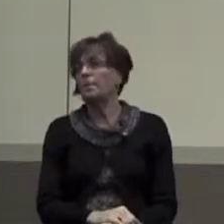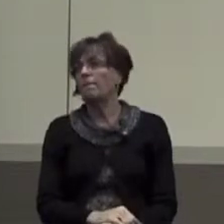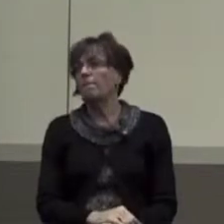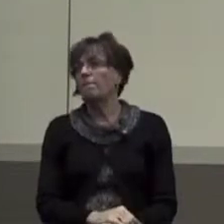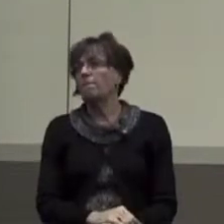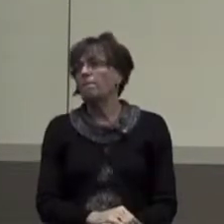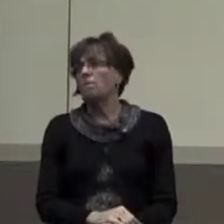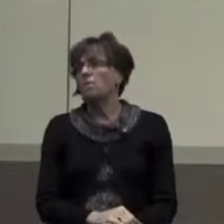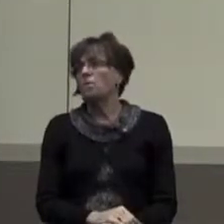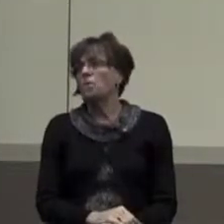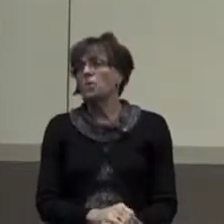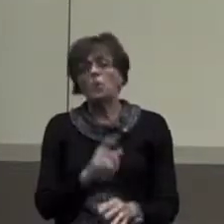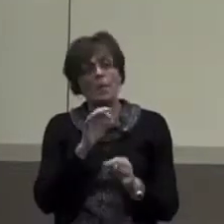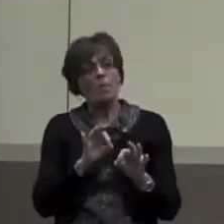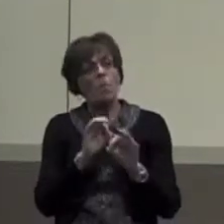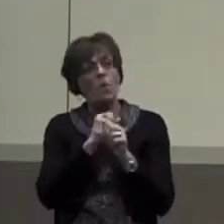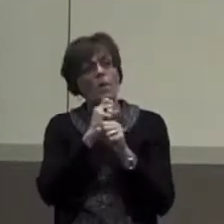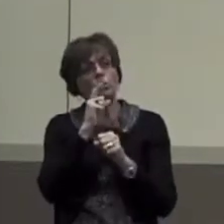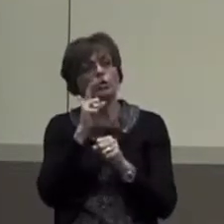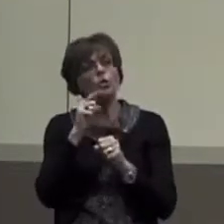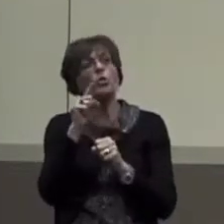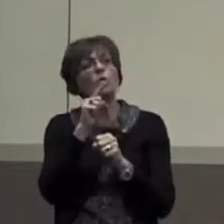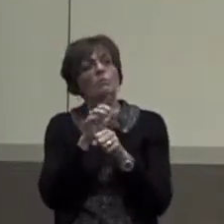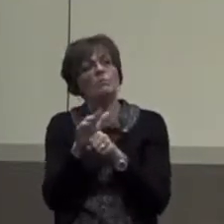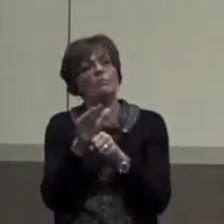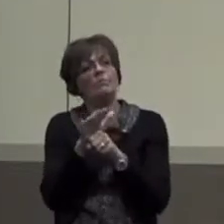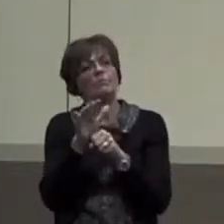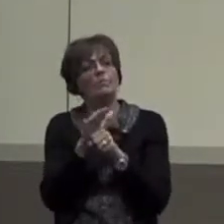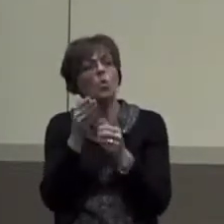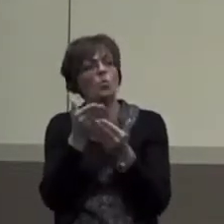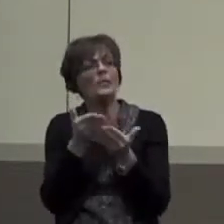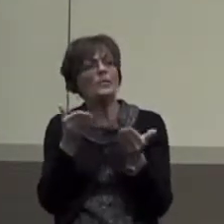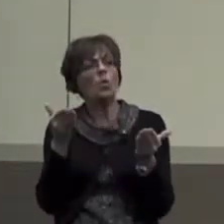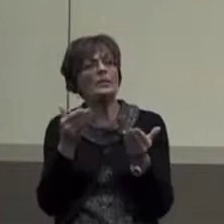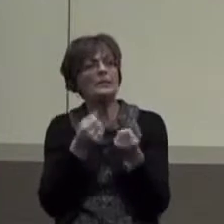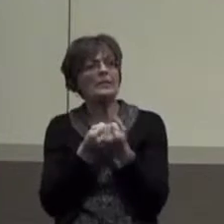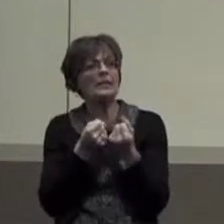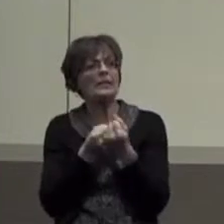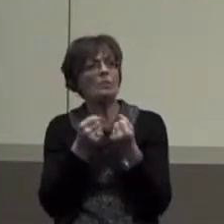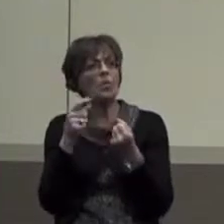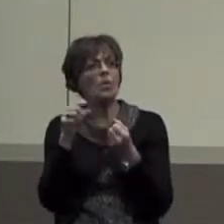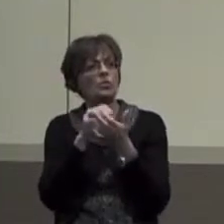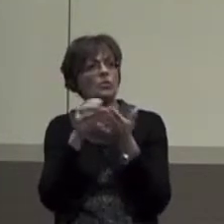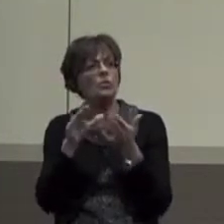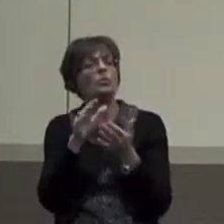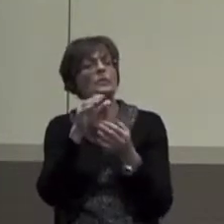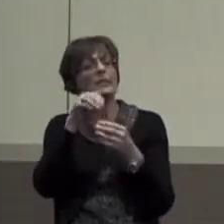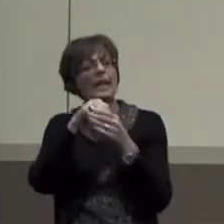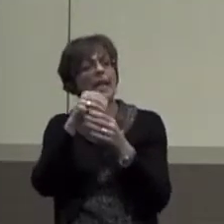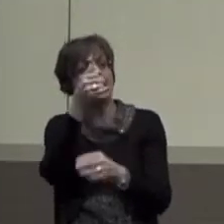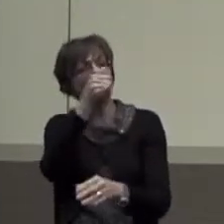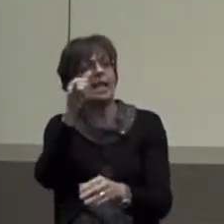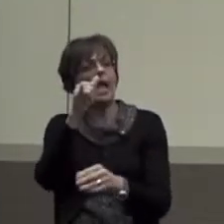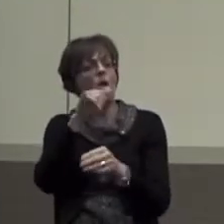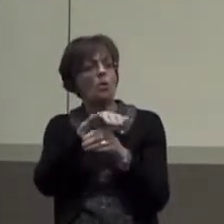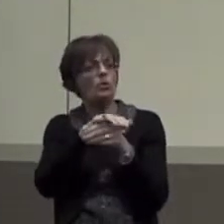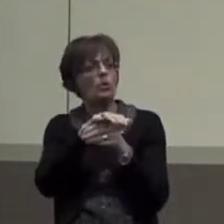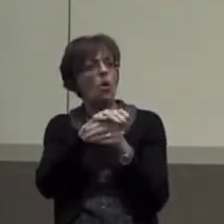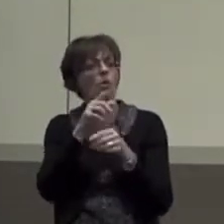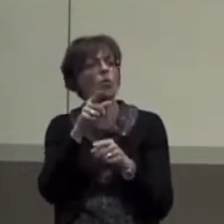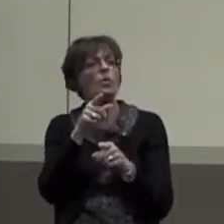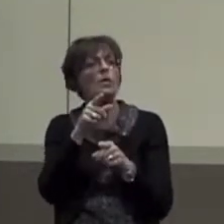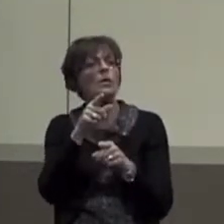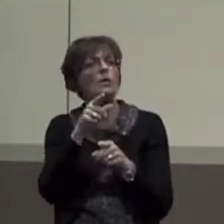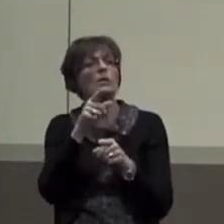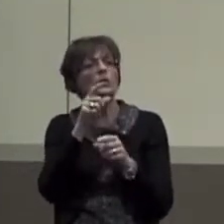It's important to make sure that there's adequate resources to support students who are in the yellow zone or the strategies